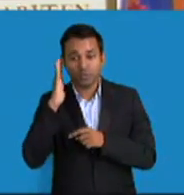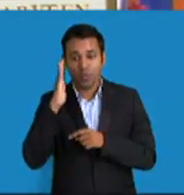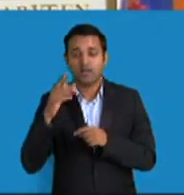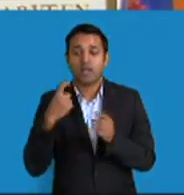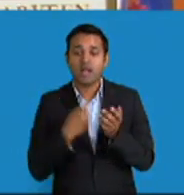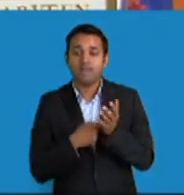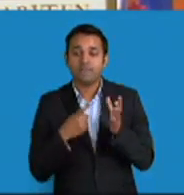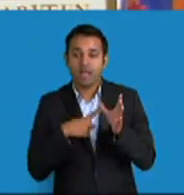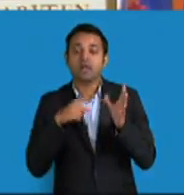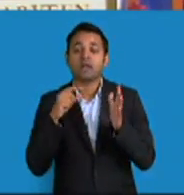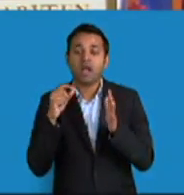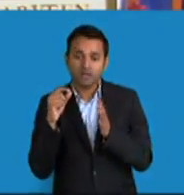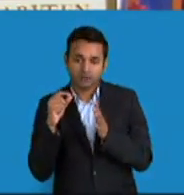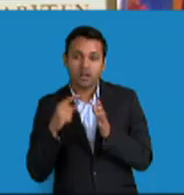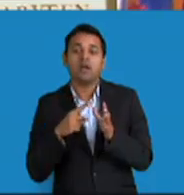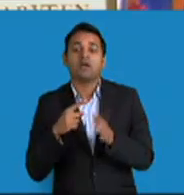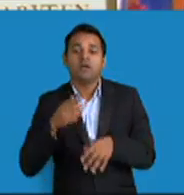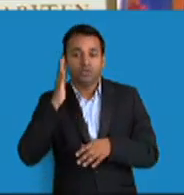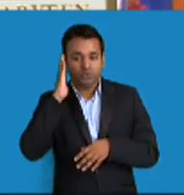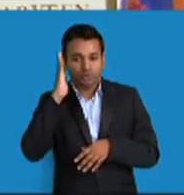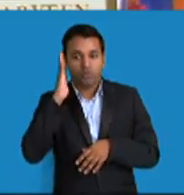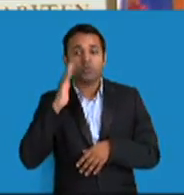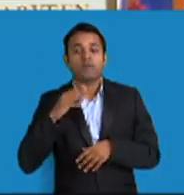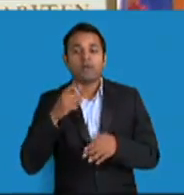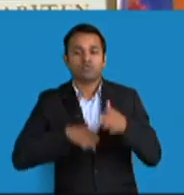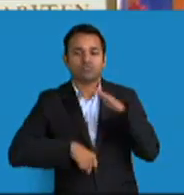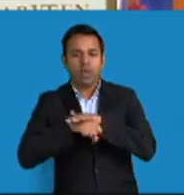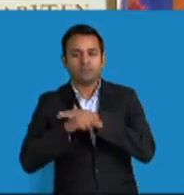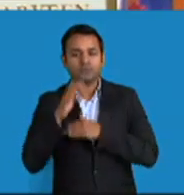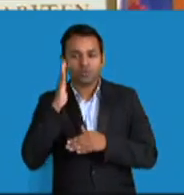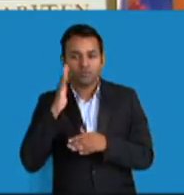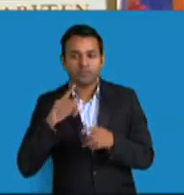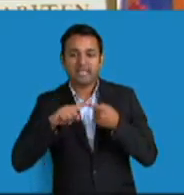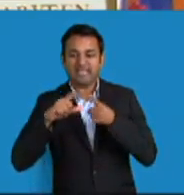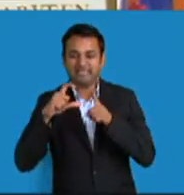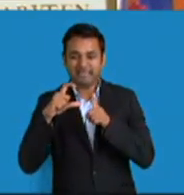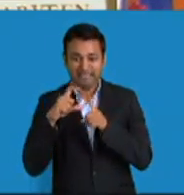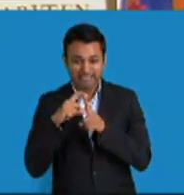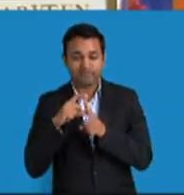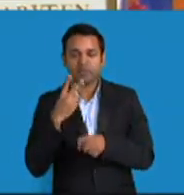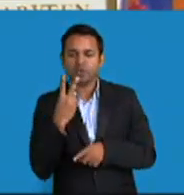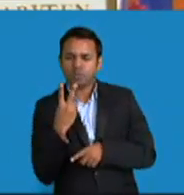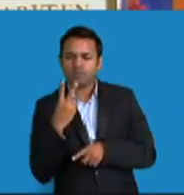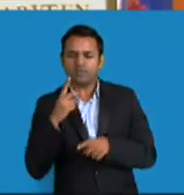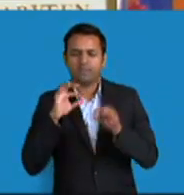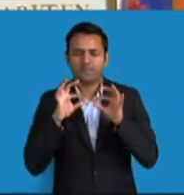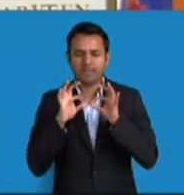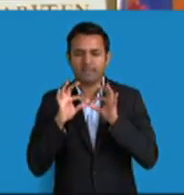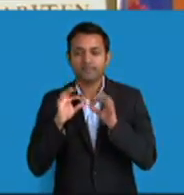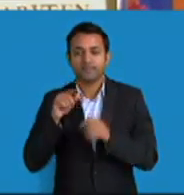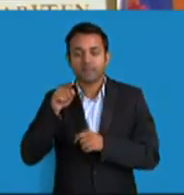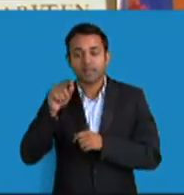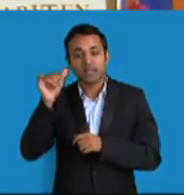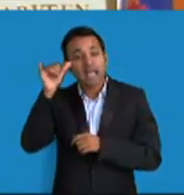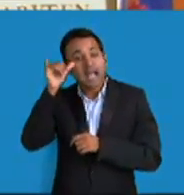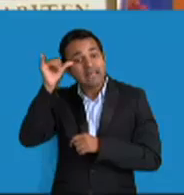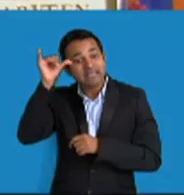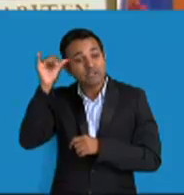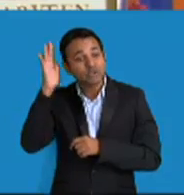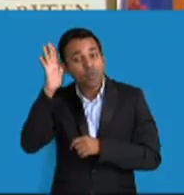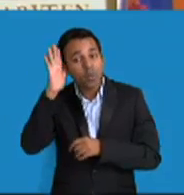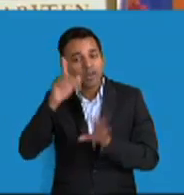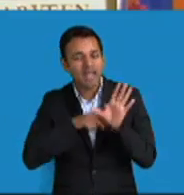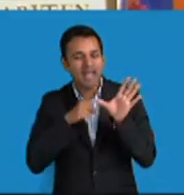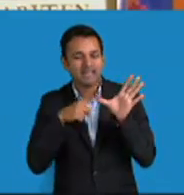school in that particular category, Madam Speaker. The ED2B, 21 schools. Yetsen Secondary School is the top school in that